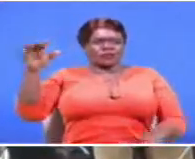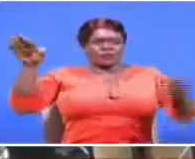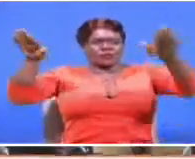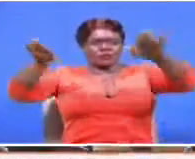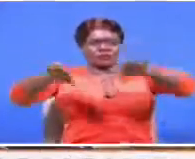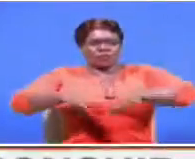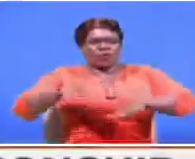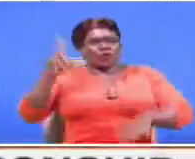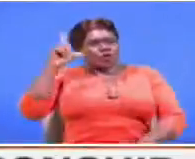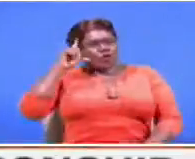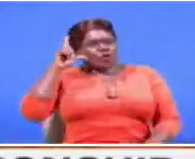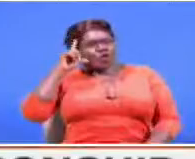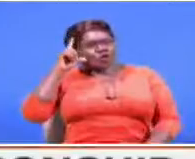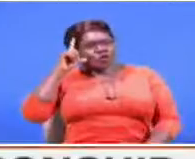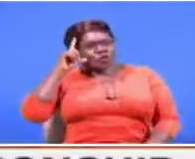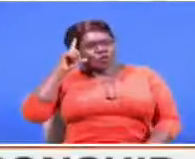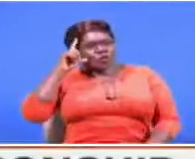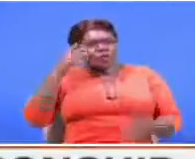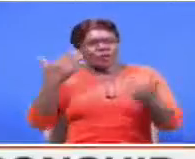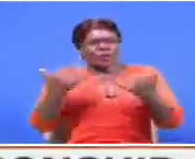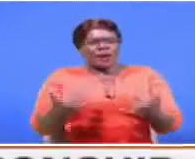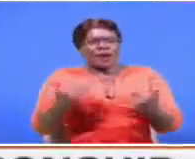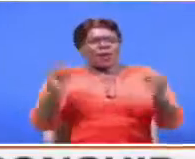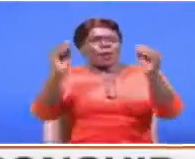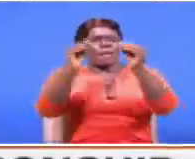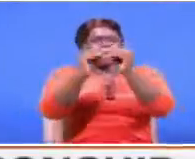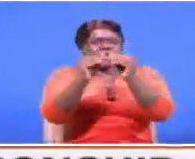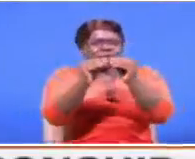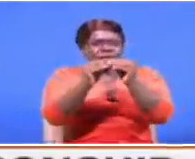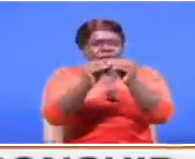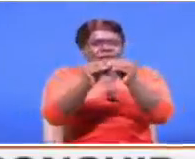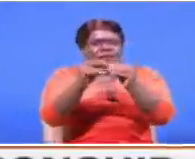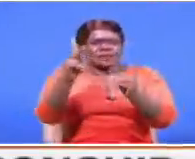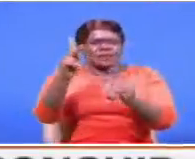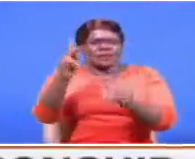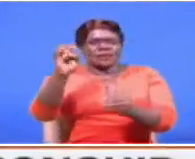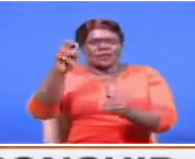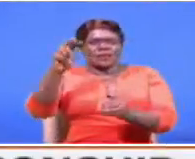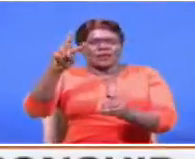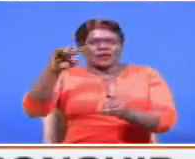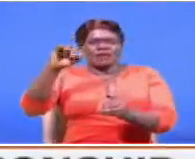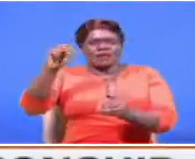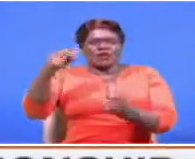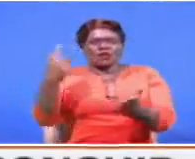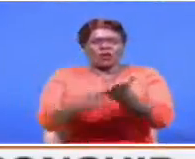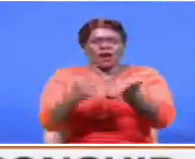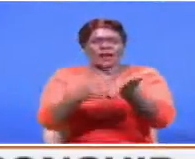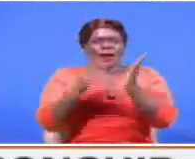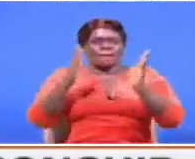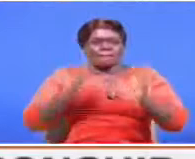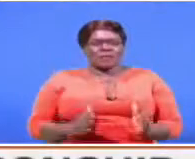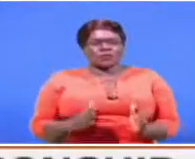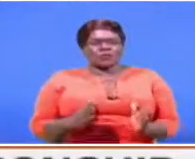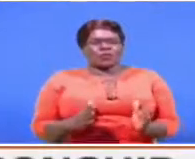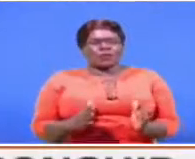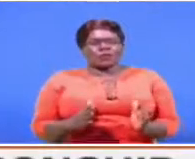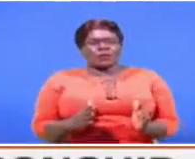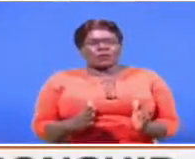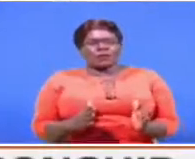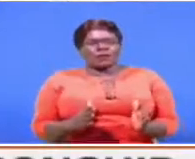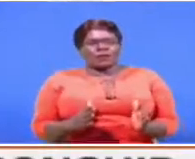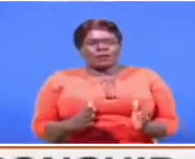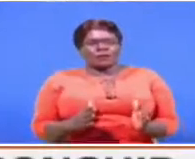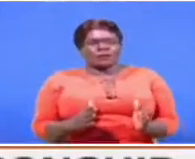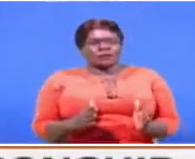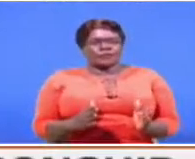Valley Lodge and Golf Resort. They will now face Kevin Barasa and Ugandan Godfrey Nsubuga